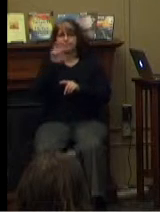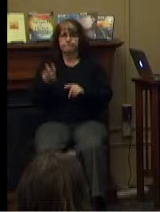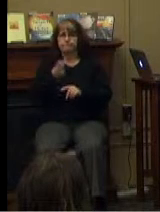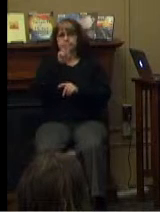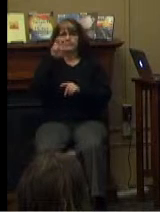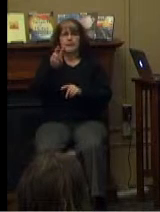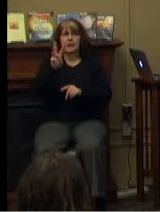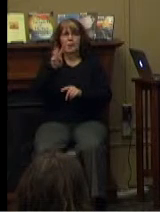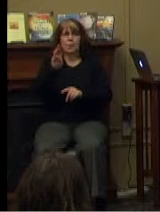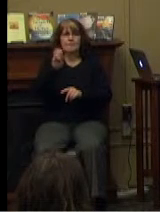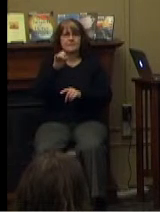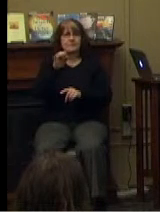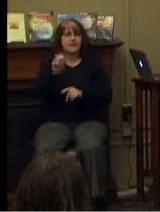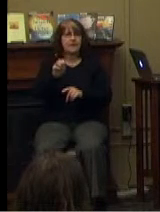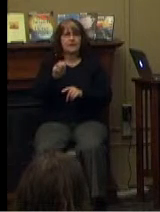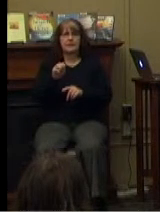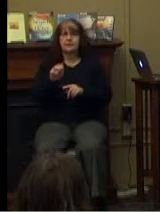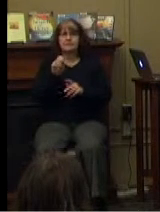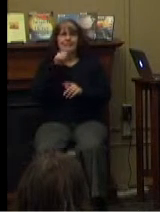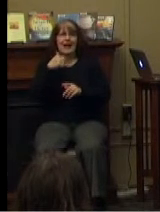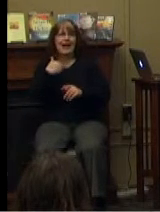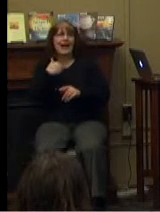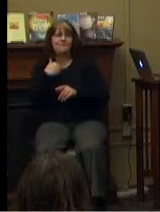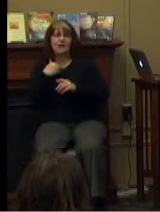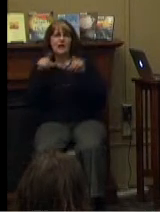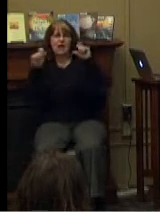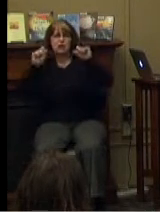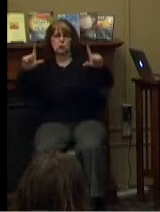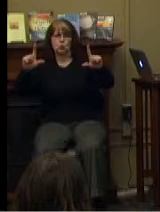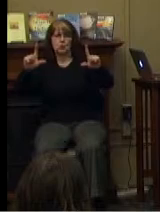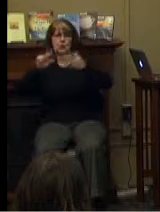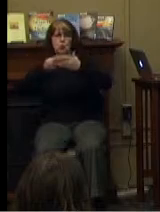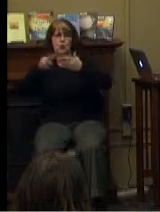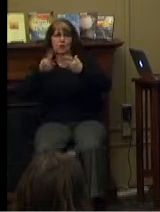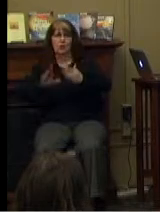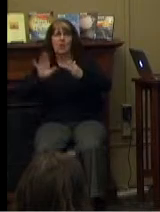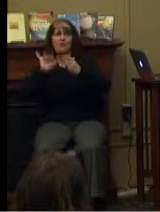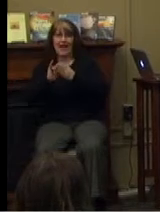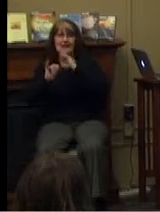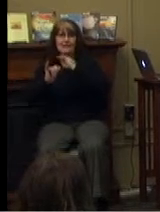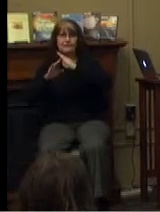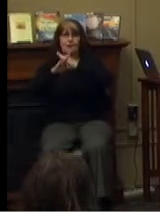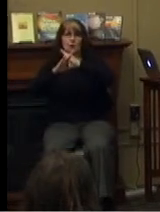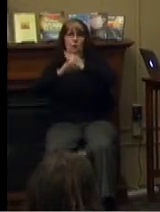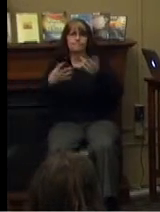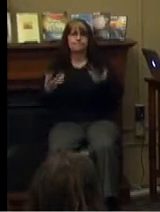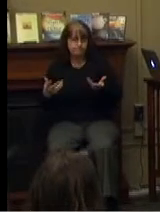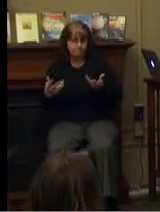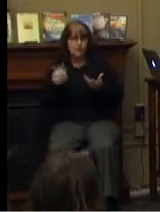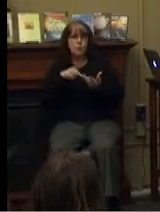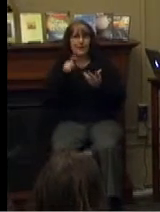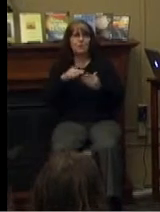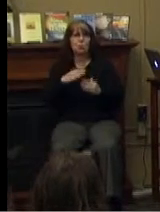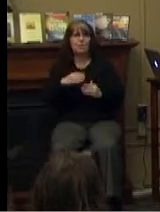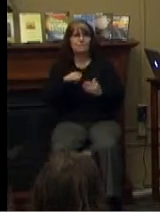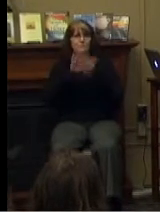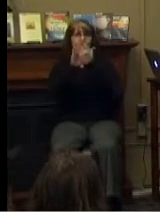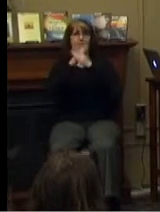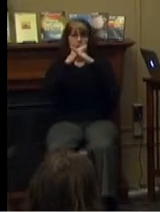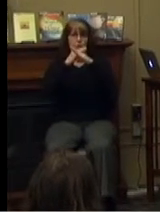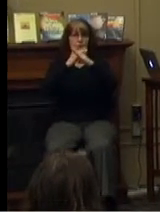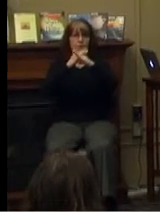having access to a screen reader, that's the barrier. So we have to address the barrier. For a person who is deaf and